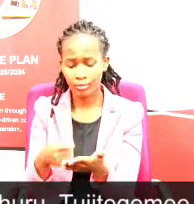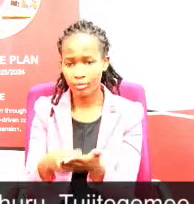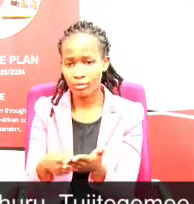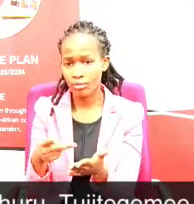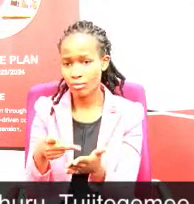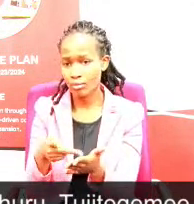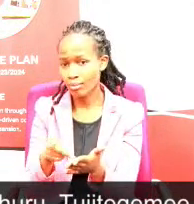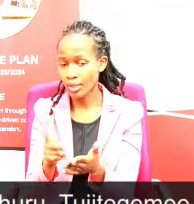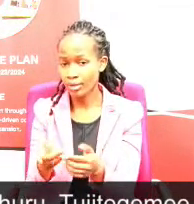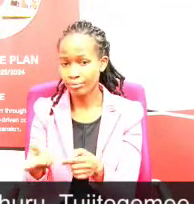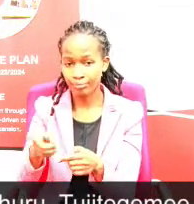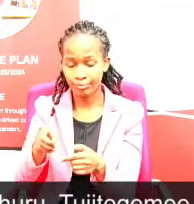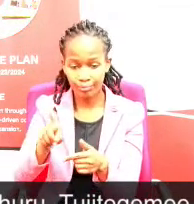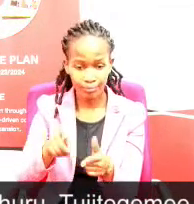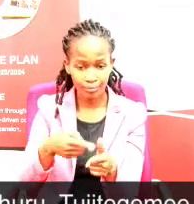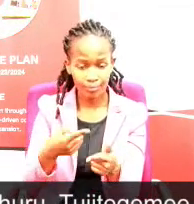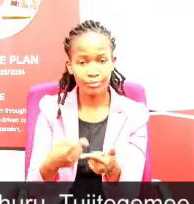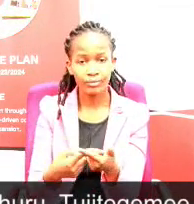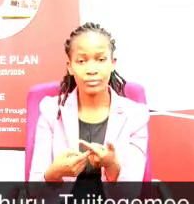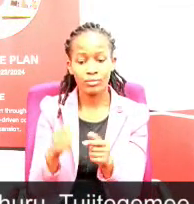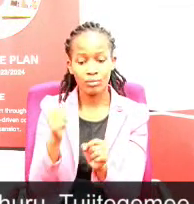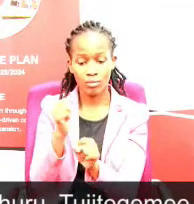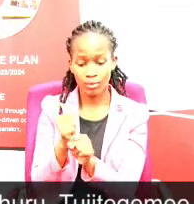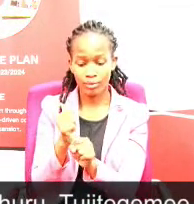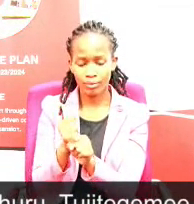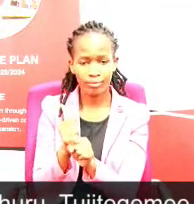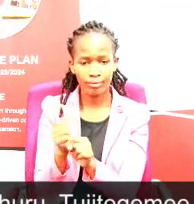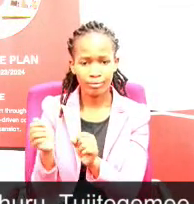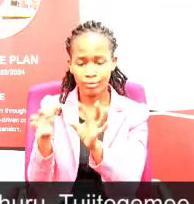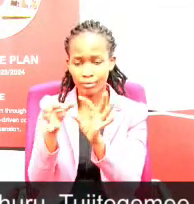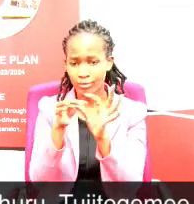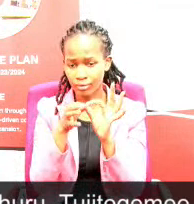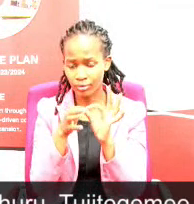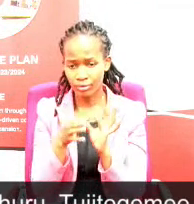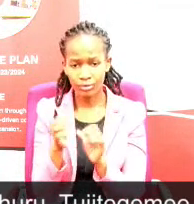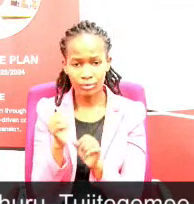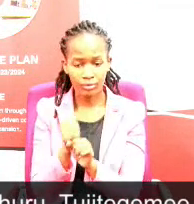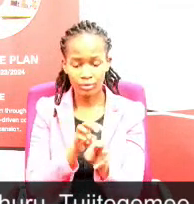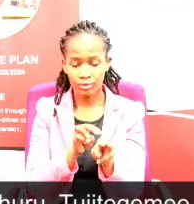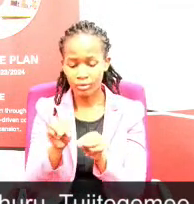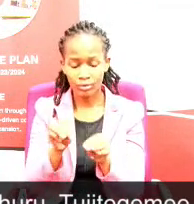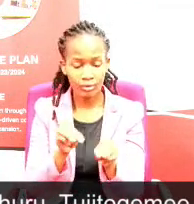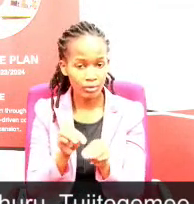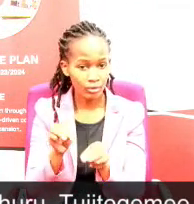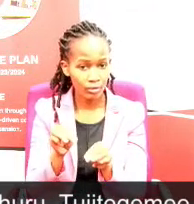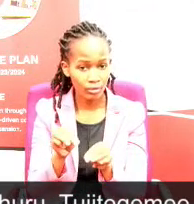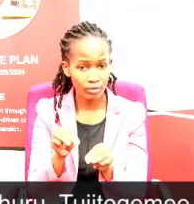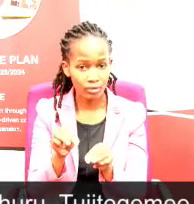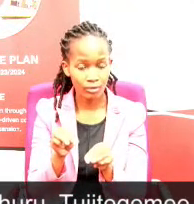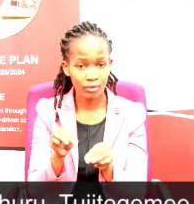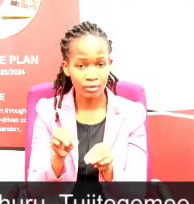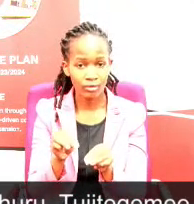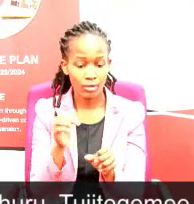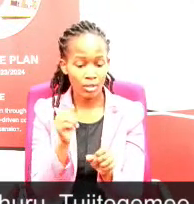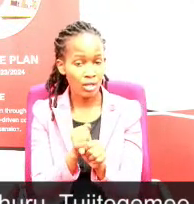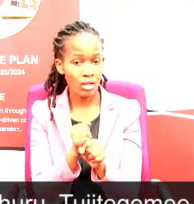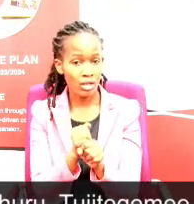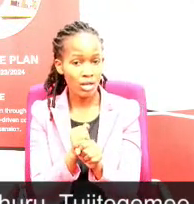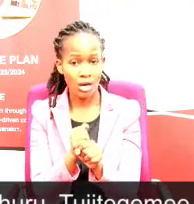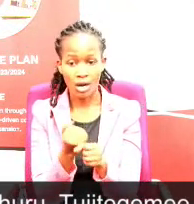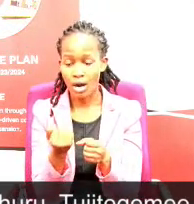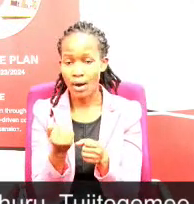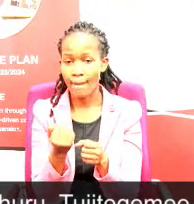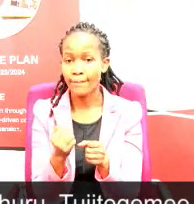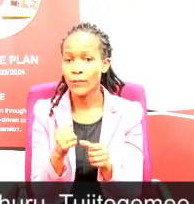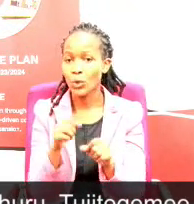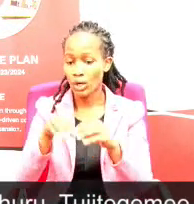expansion. And then the performance, a culture of performance management, a performance-driven organization.